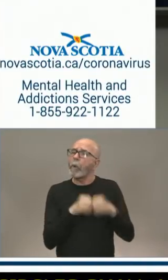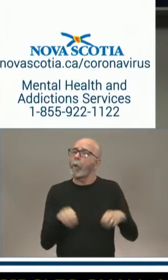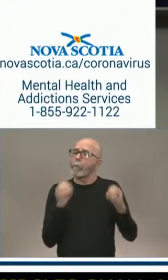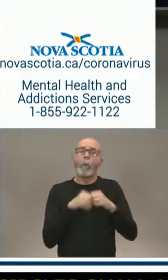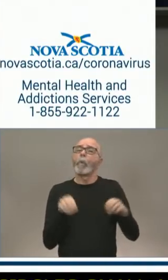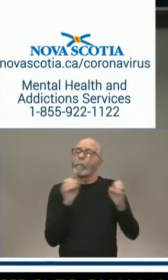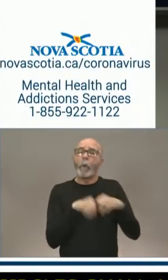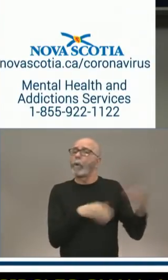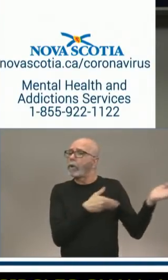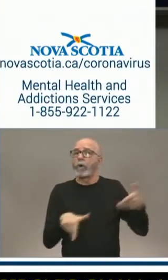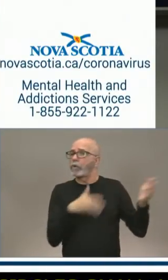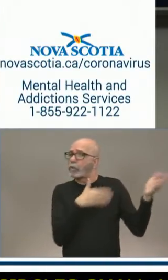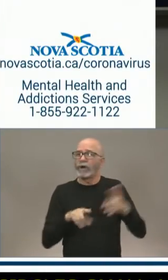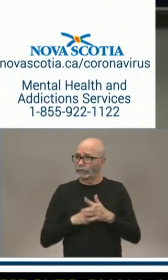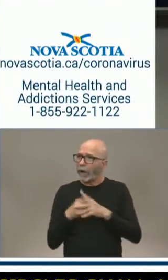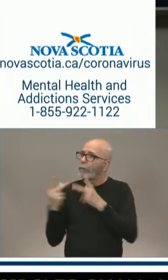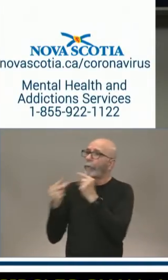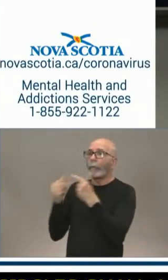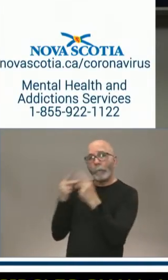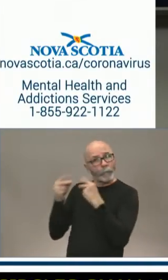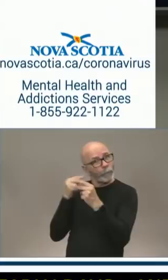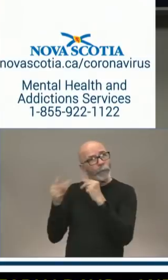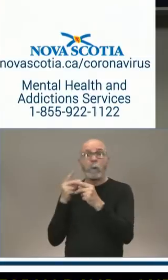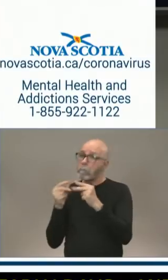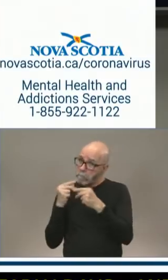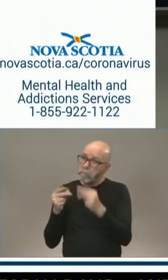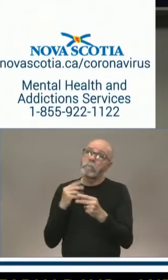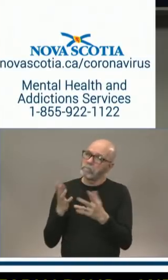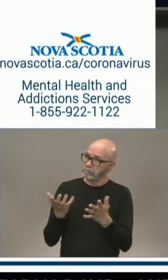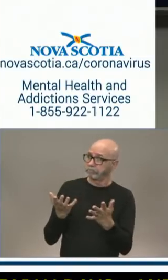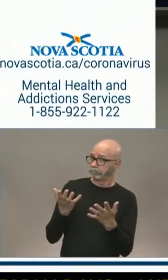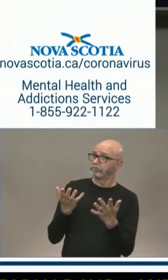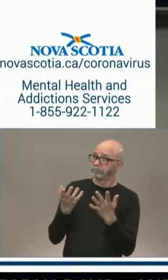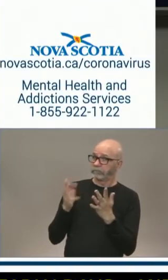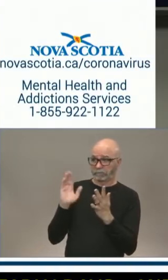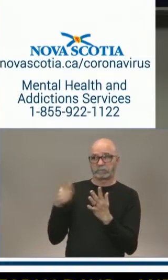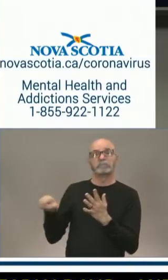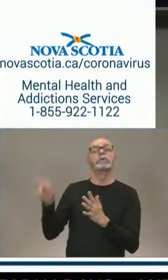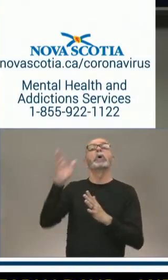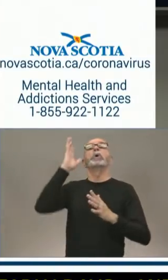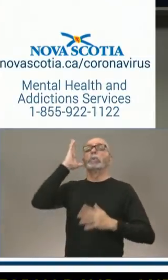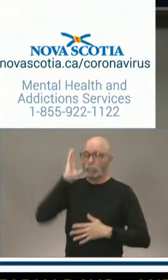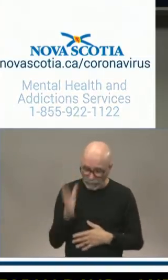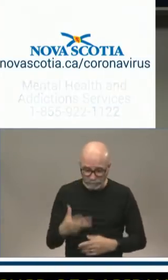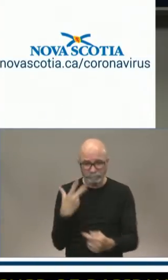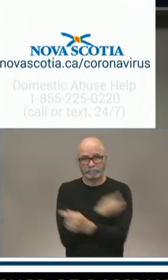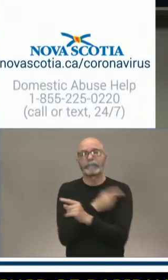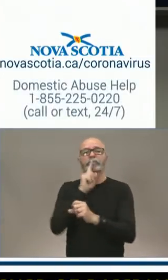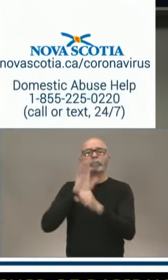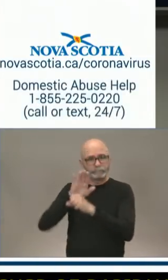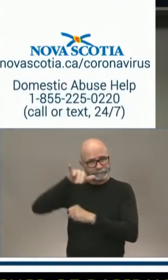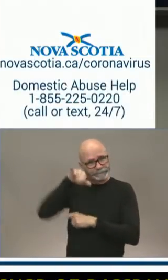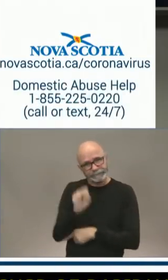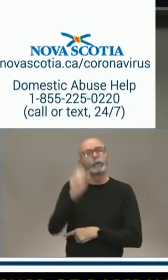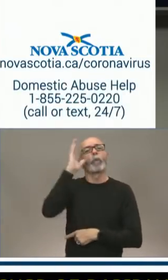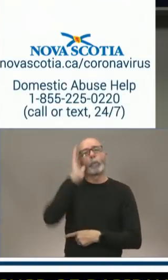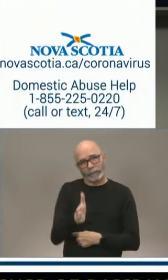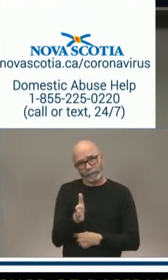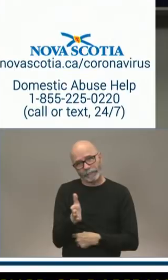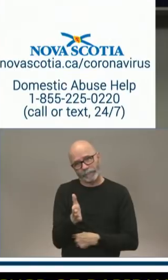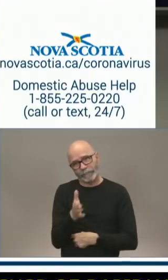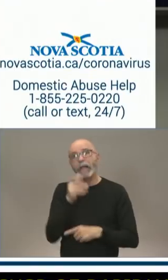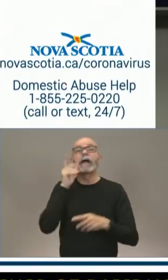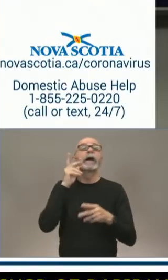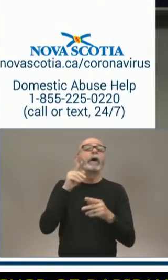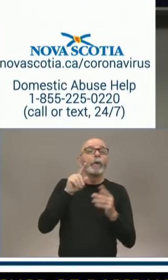vaccine we'll get, and therefore the opportunities for Nova Scotians to get immunized. There'll be more and more points of access